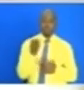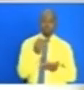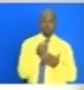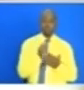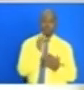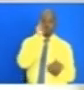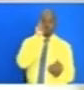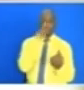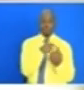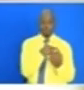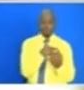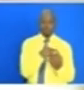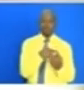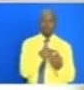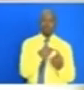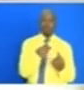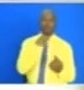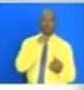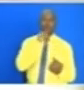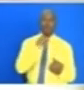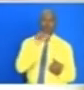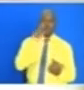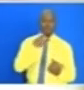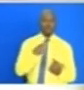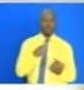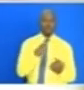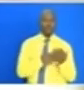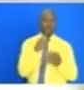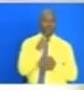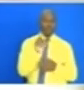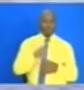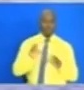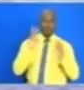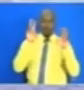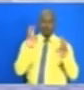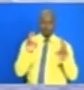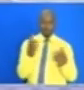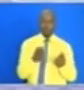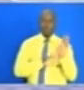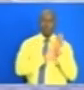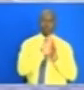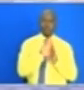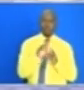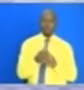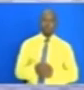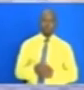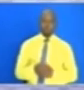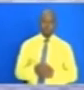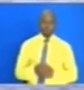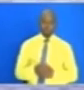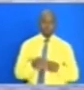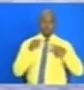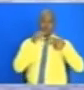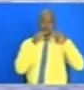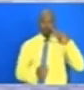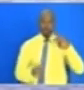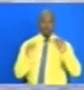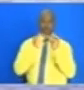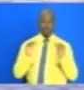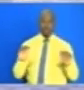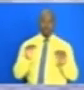you're targeting, must be an issue of legislation, must be an issue of the law. You know, it's at two levels, Ken. I'm